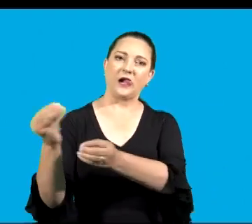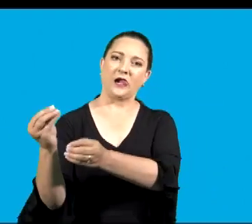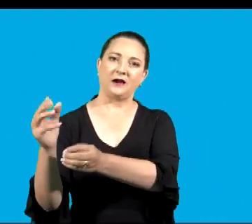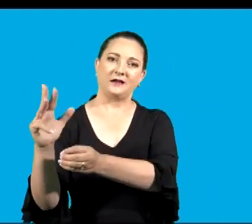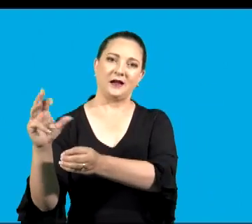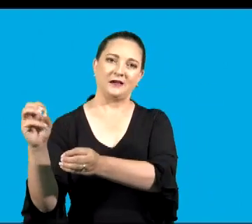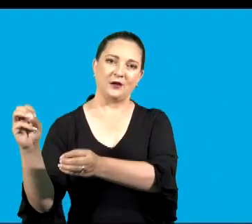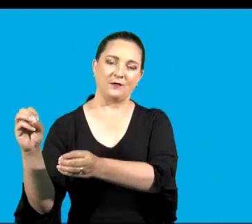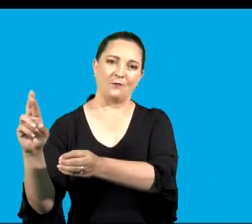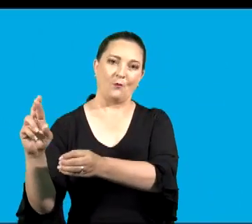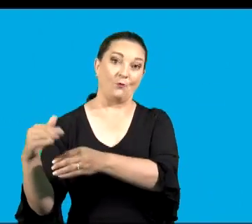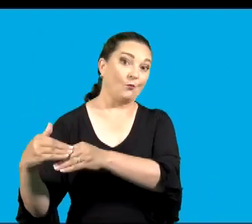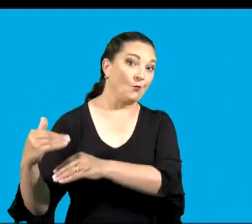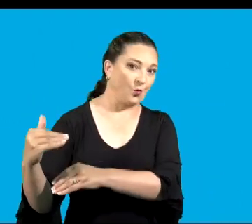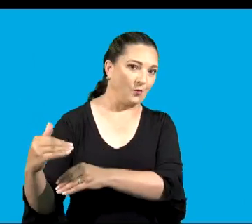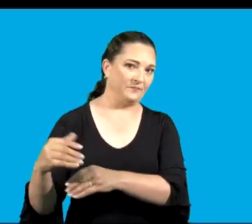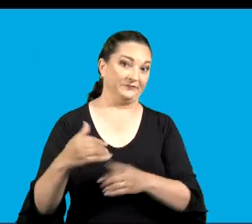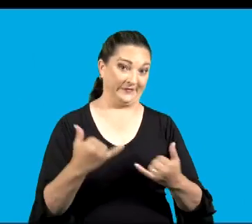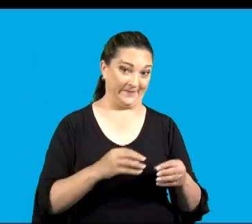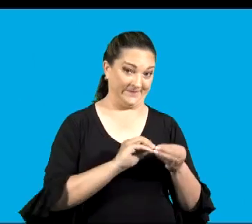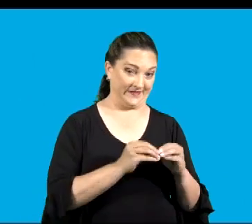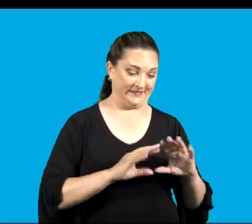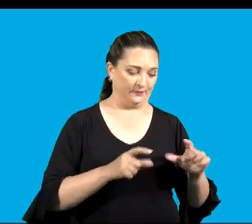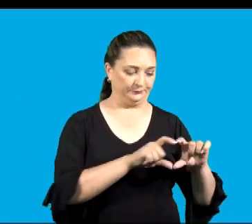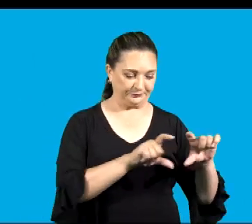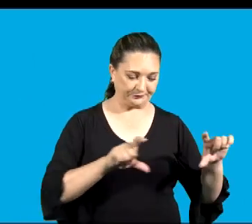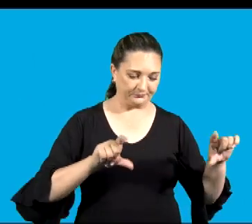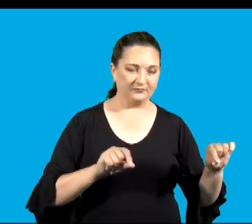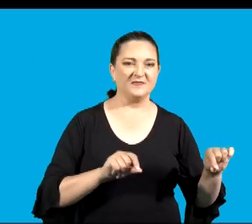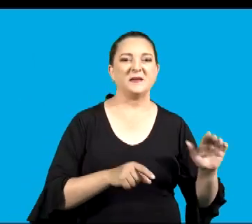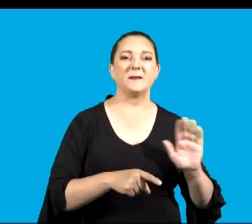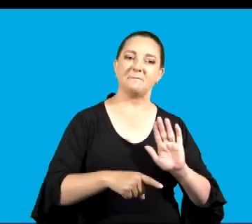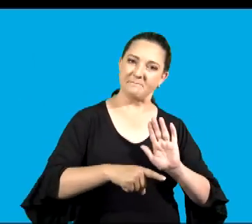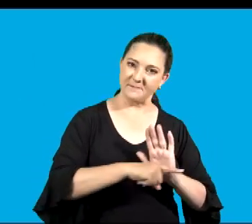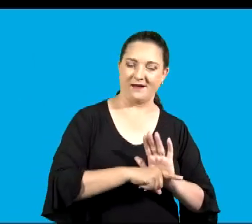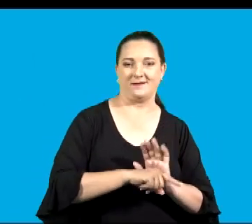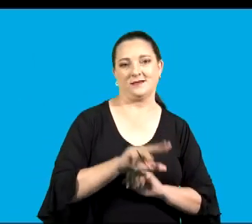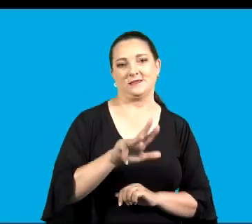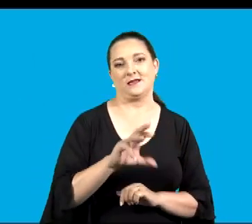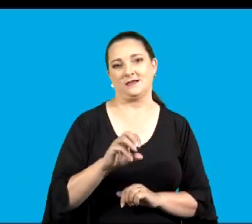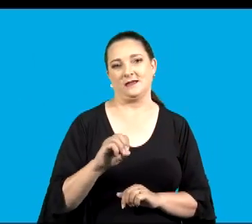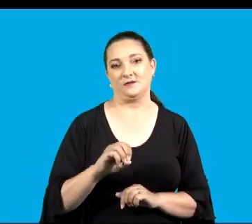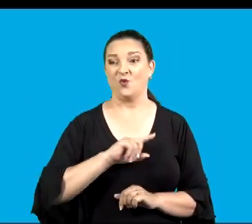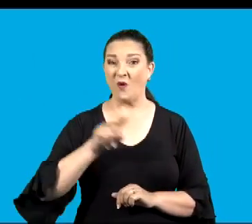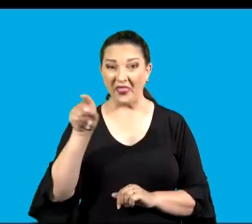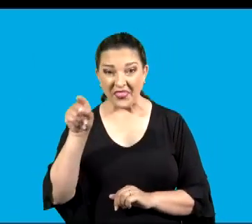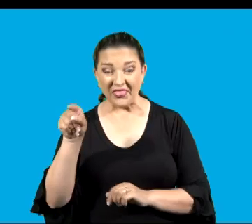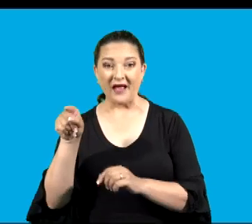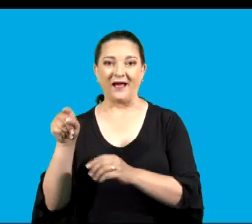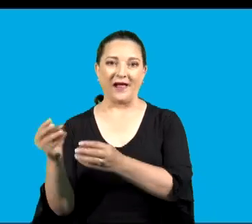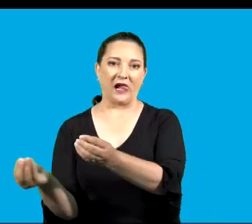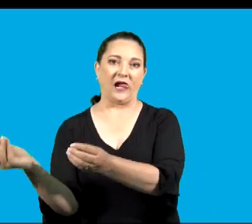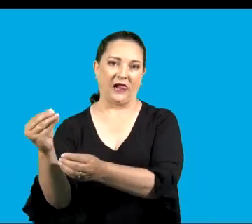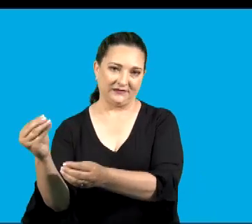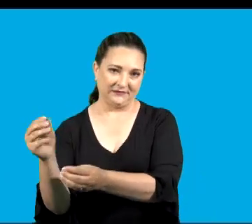more. To correct that, I'll come and then I'll say minus 900 because they